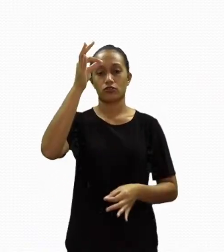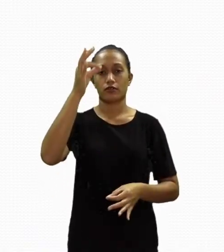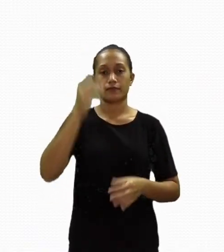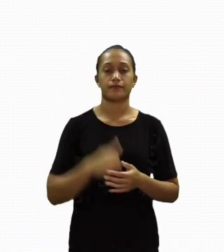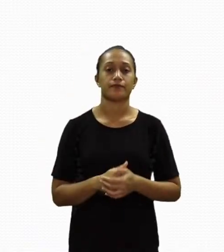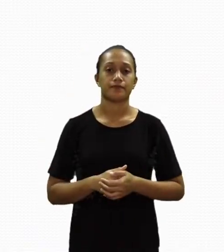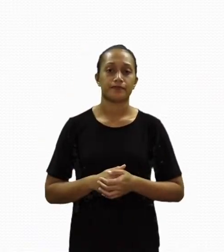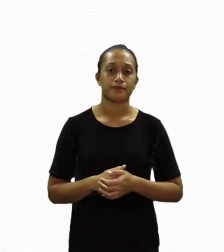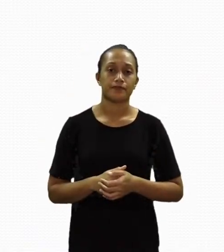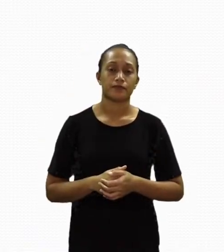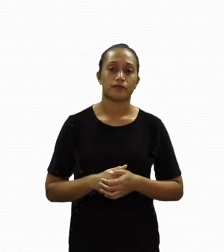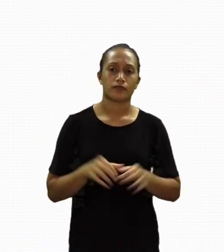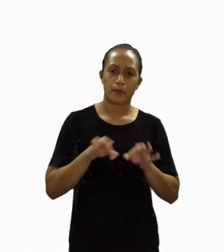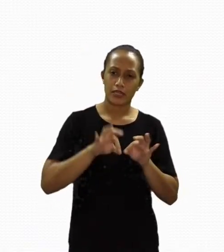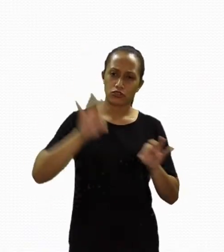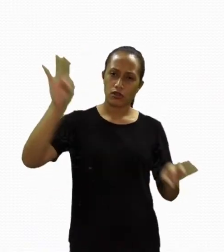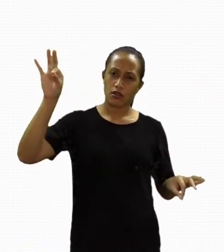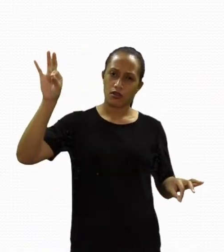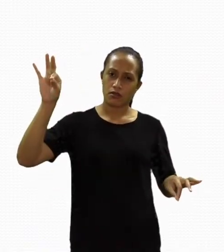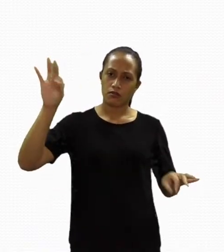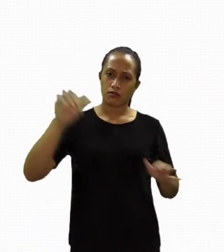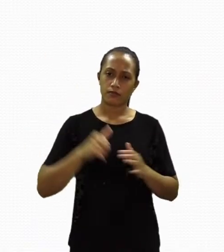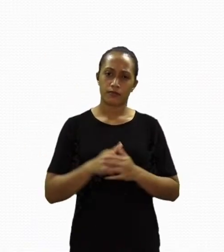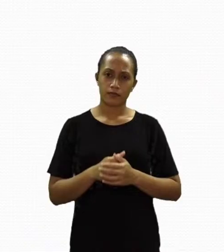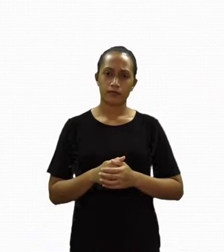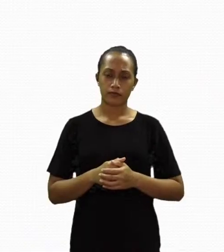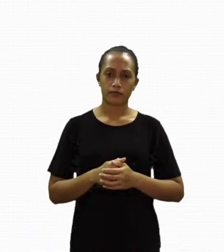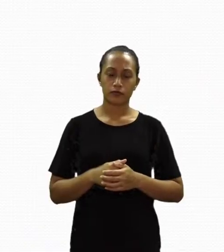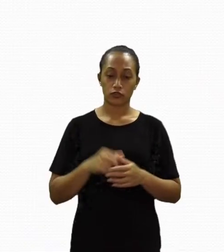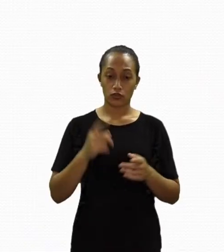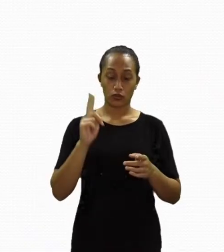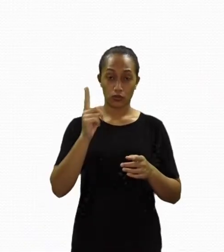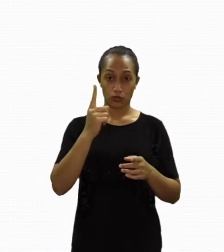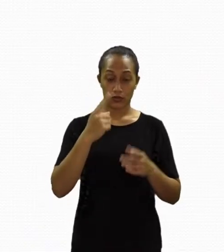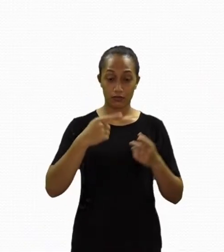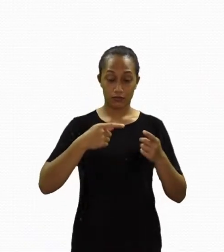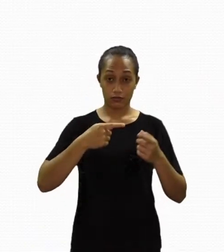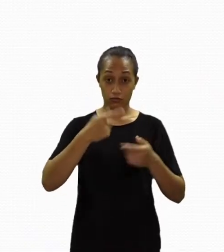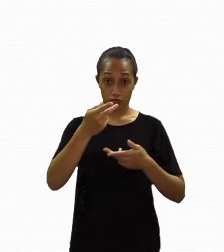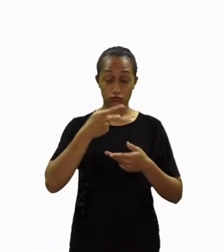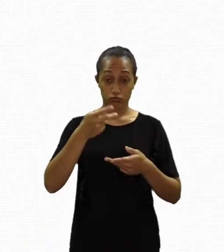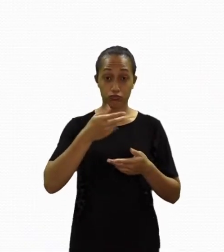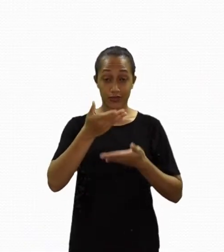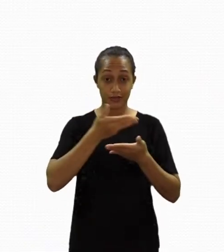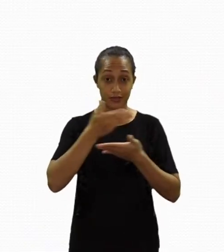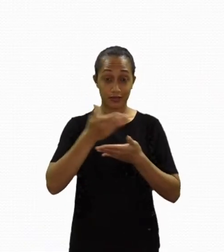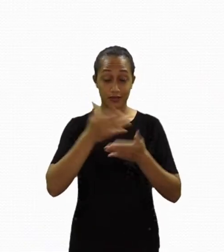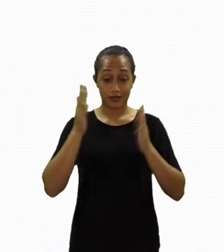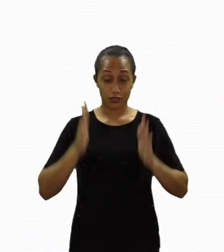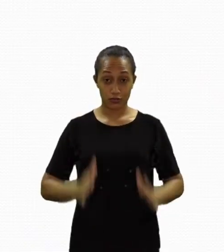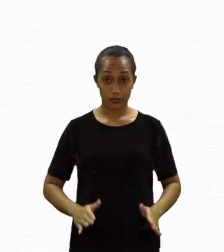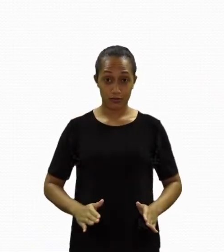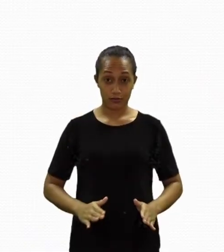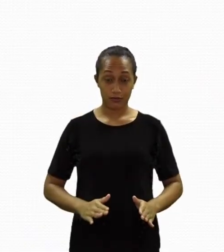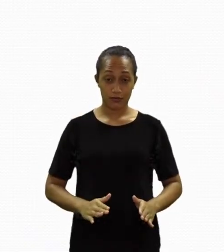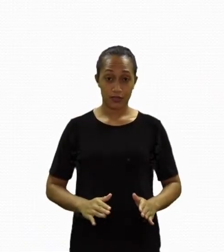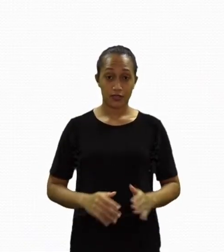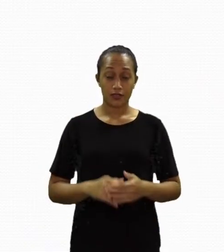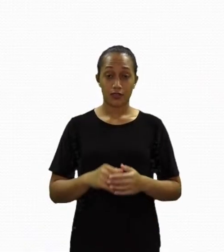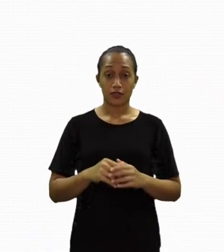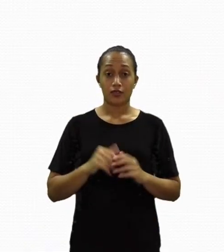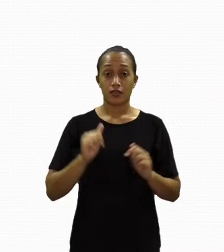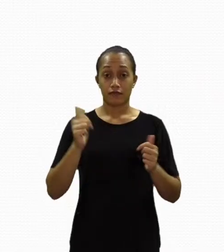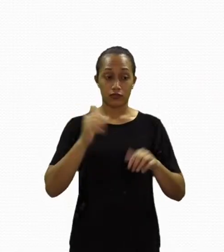of the slides that we discuss the human heart stroke volume?